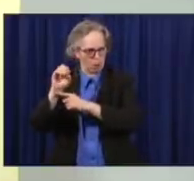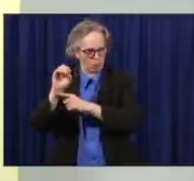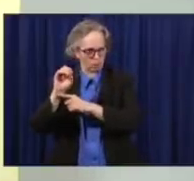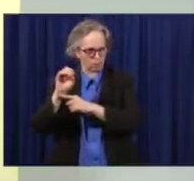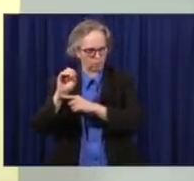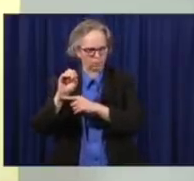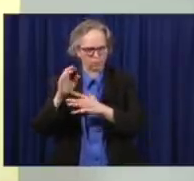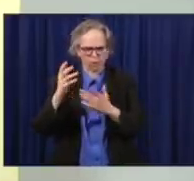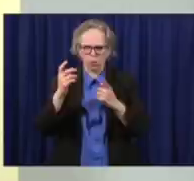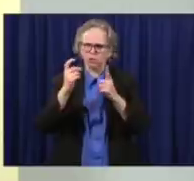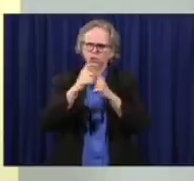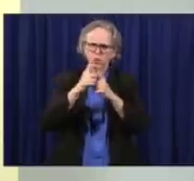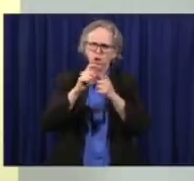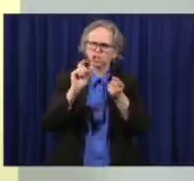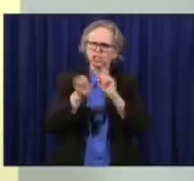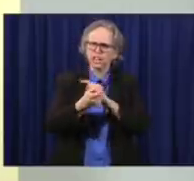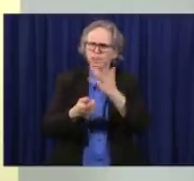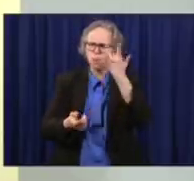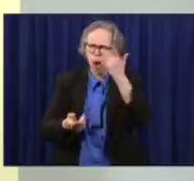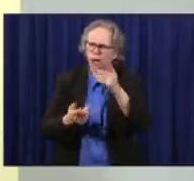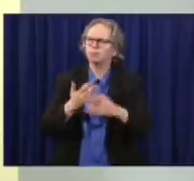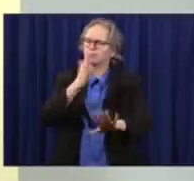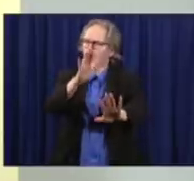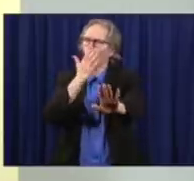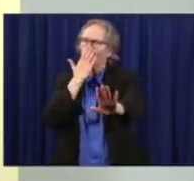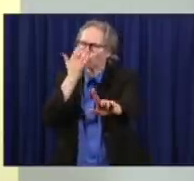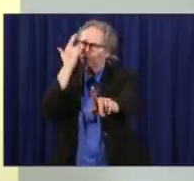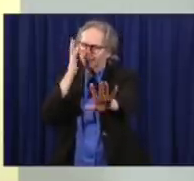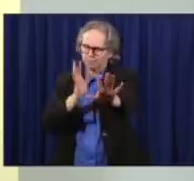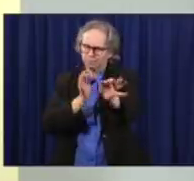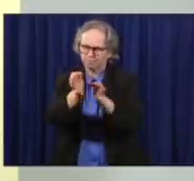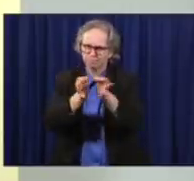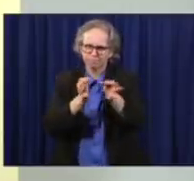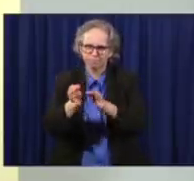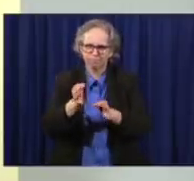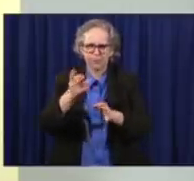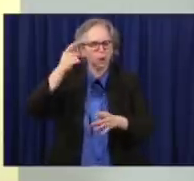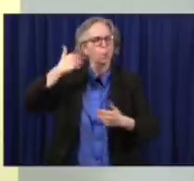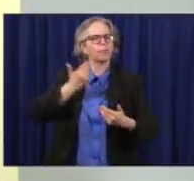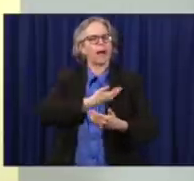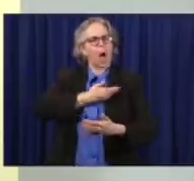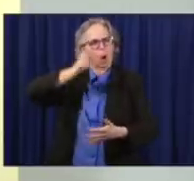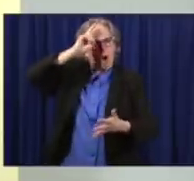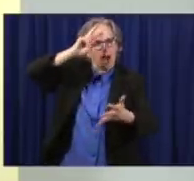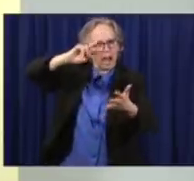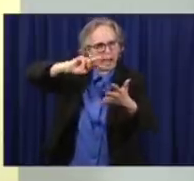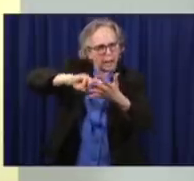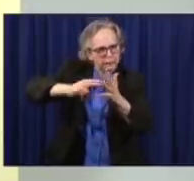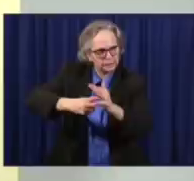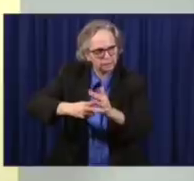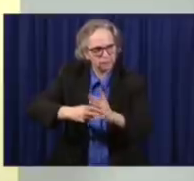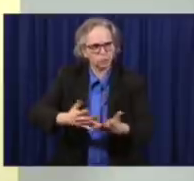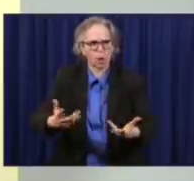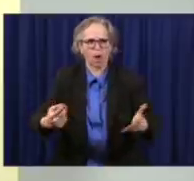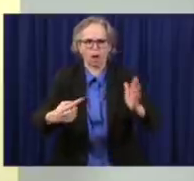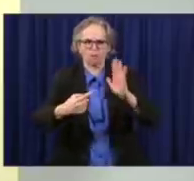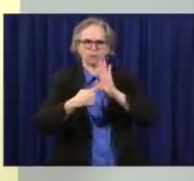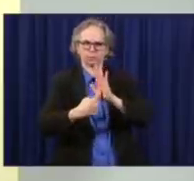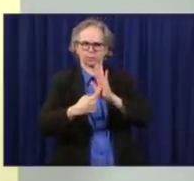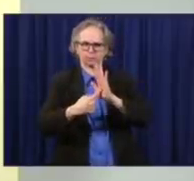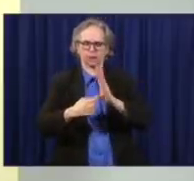reason. It was intentional. It represents a transition to a next phase of